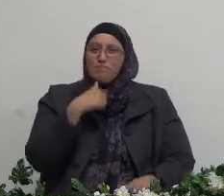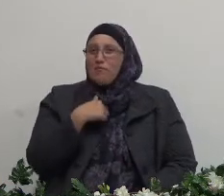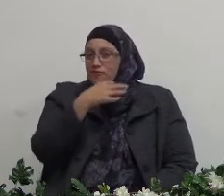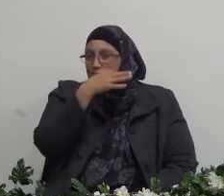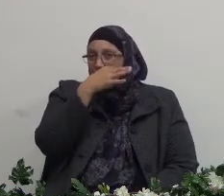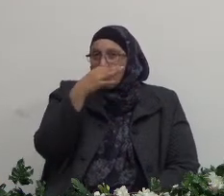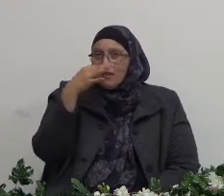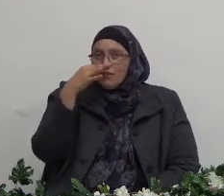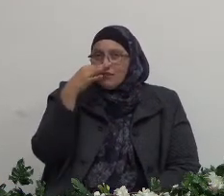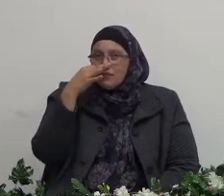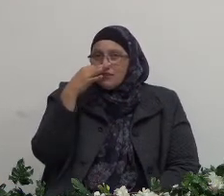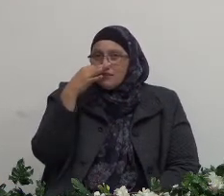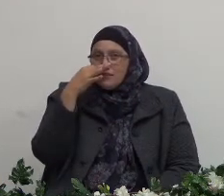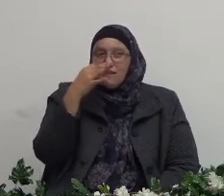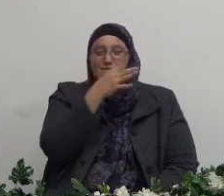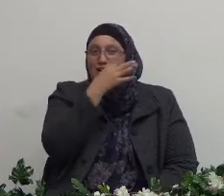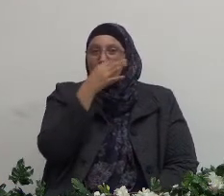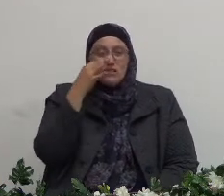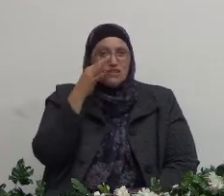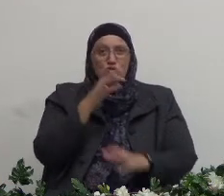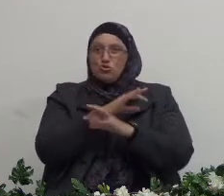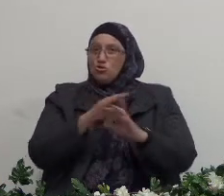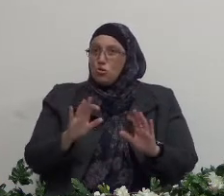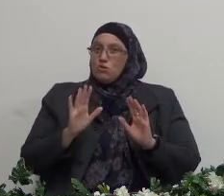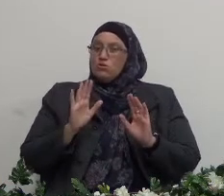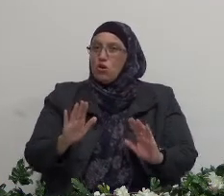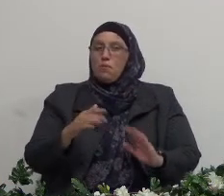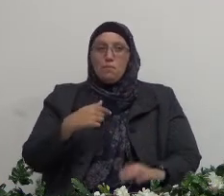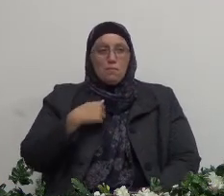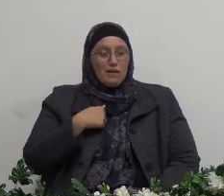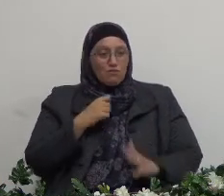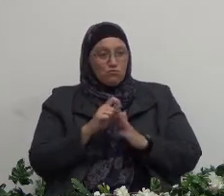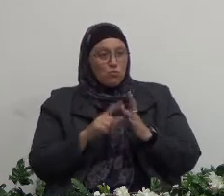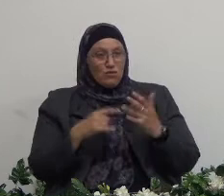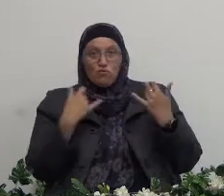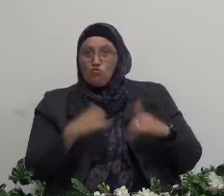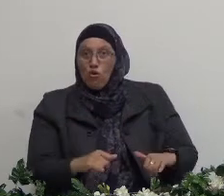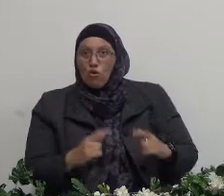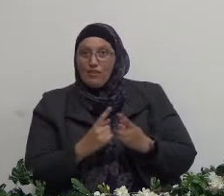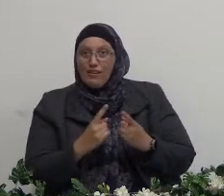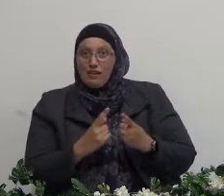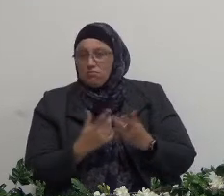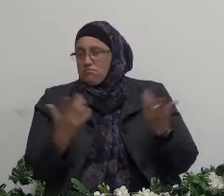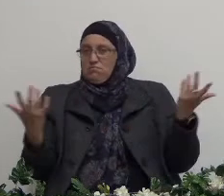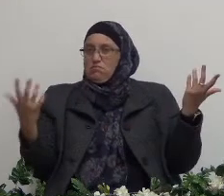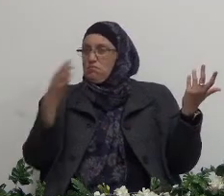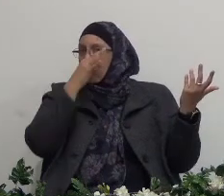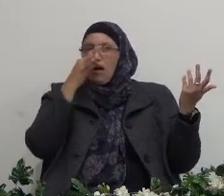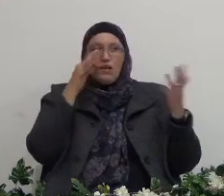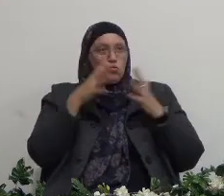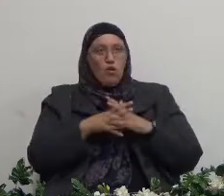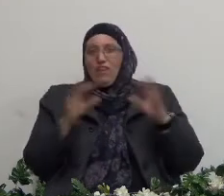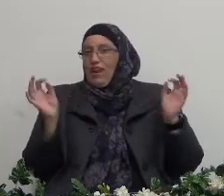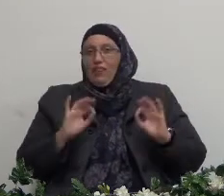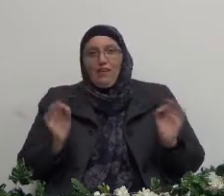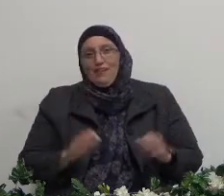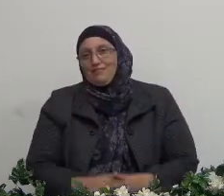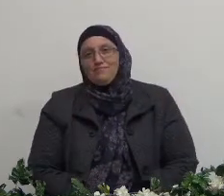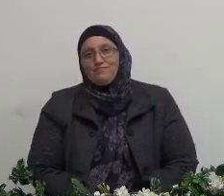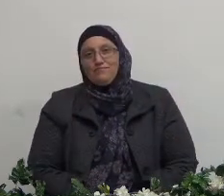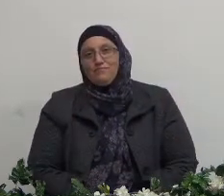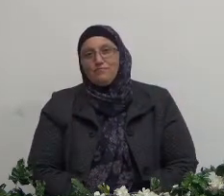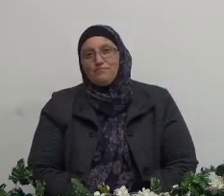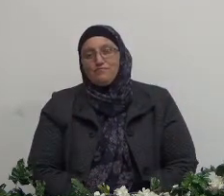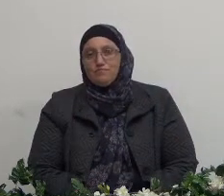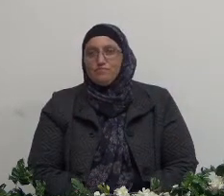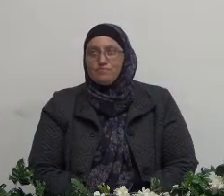does not prevent me from doing injustice, then what is the value of my fasting? So the